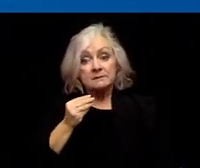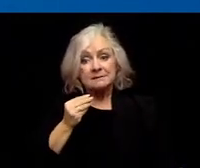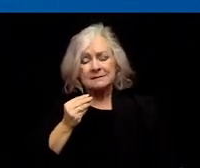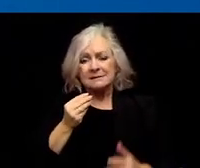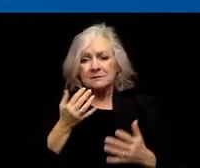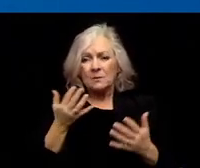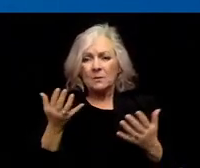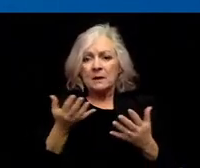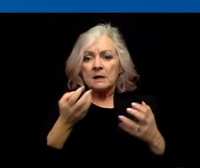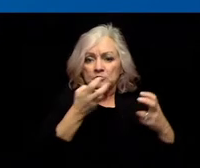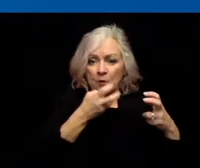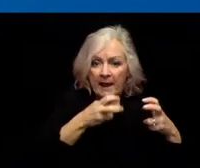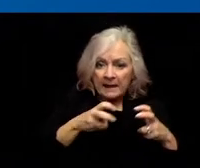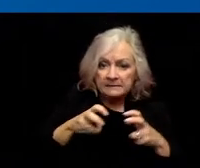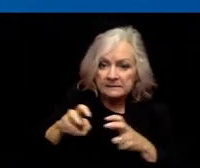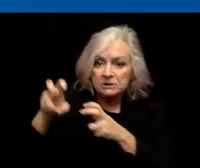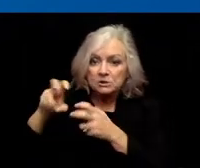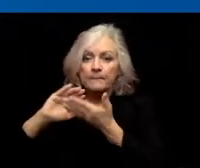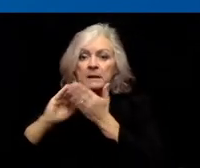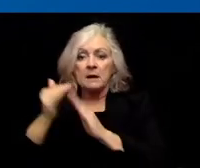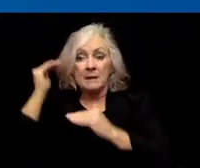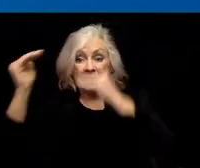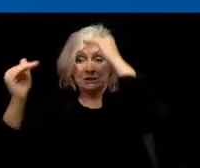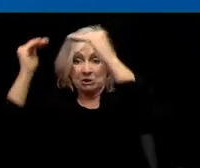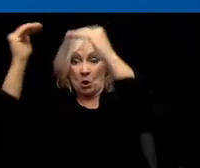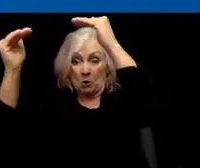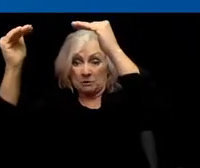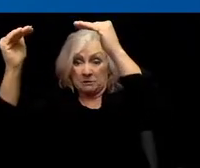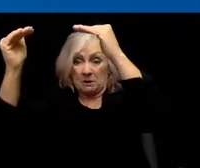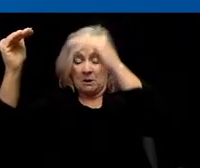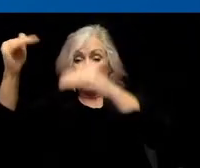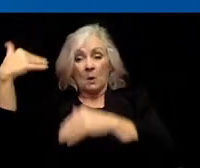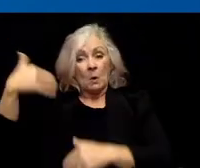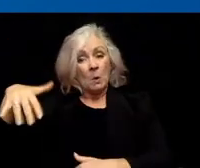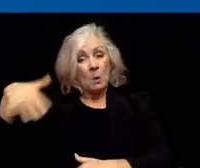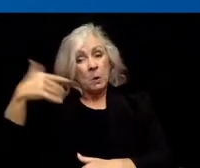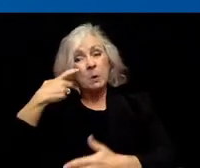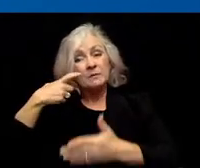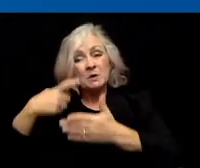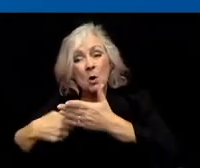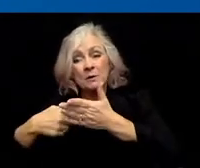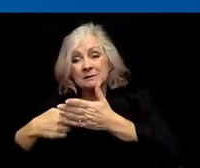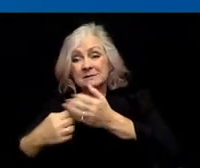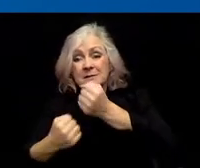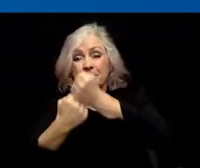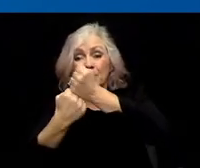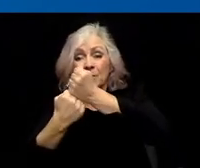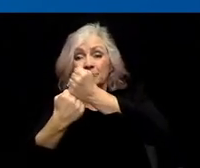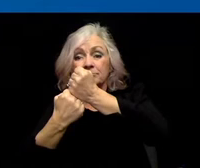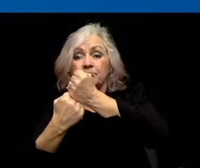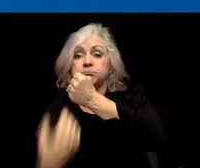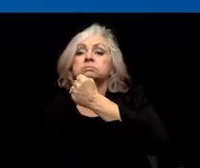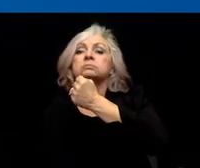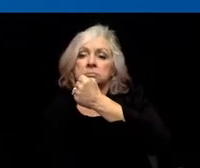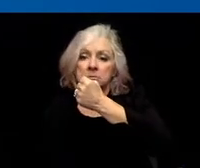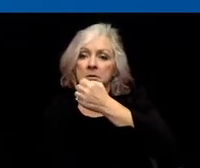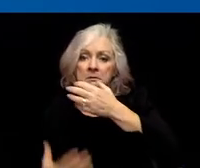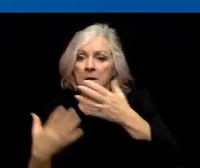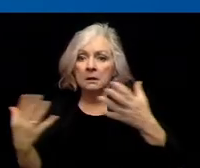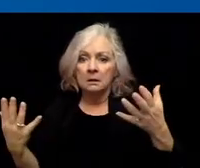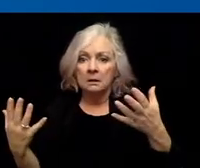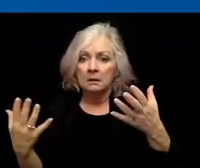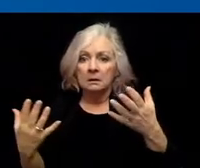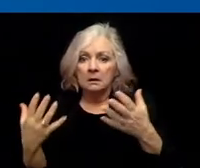to becoming an adult. That's where the bottom has really fallen out at so many different levels. First of